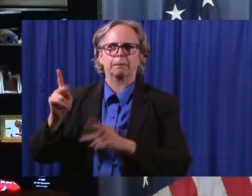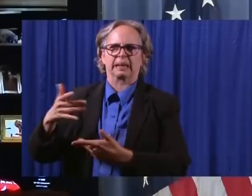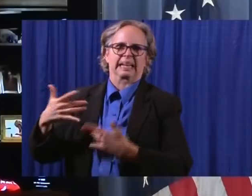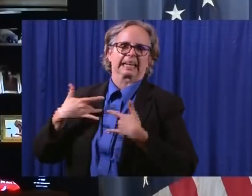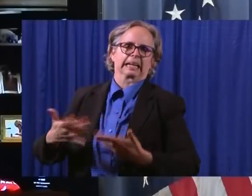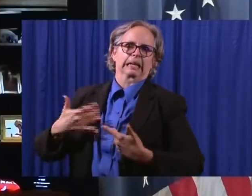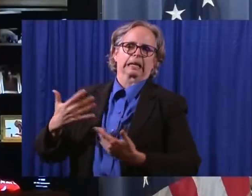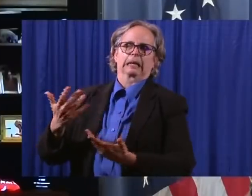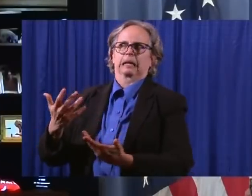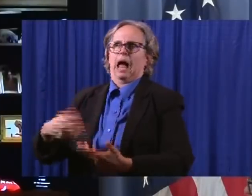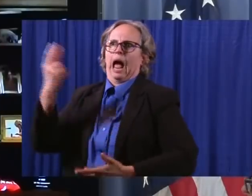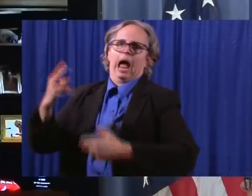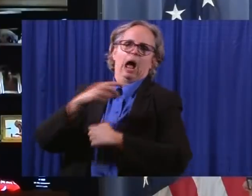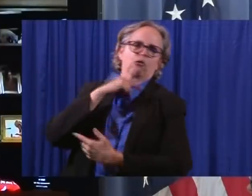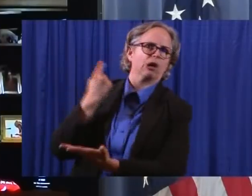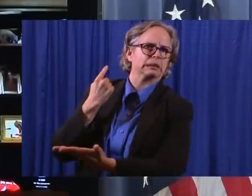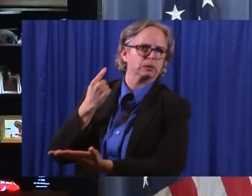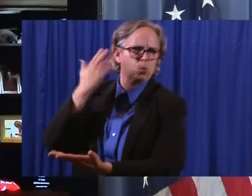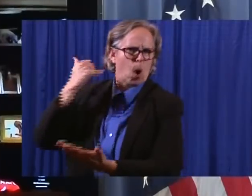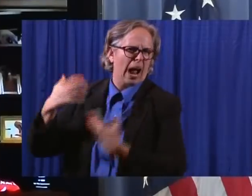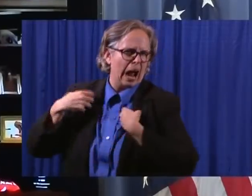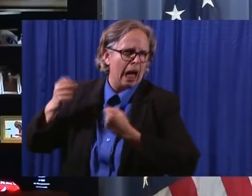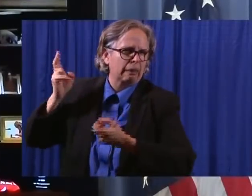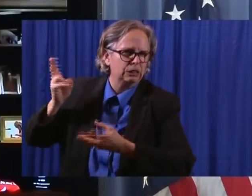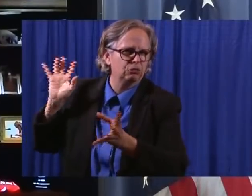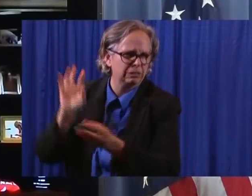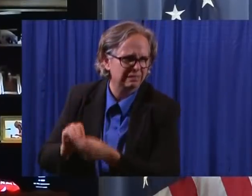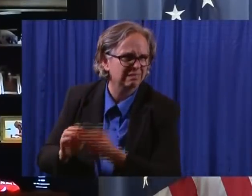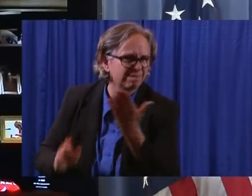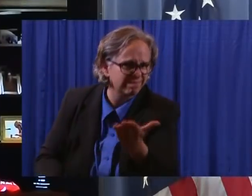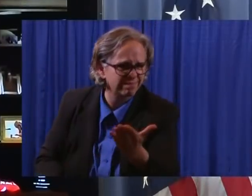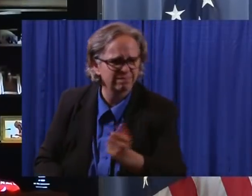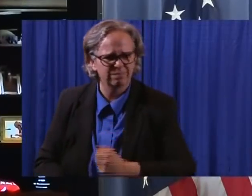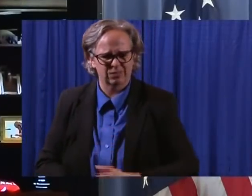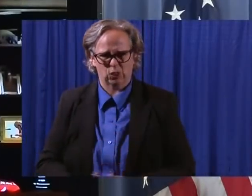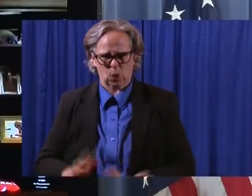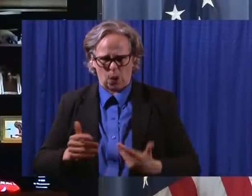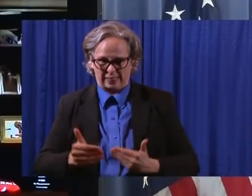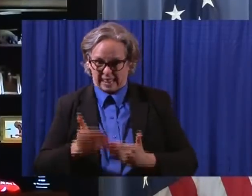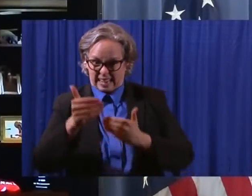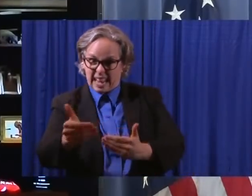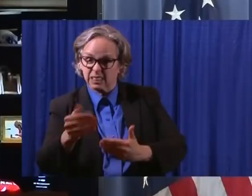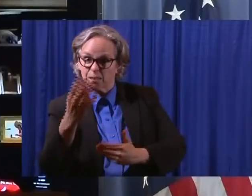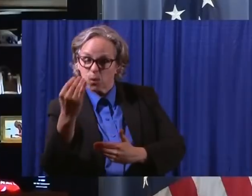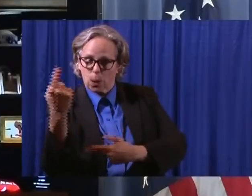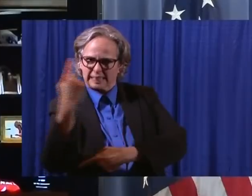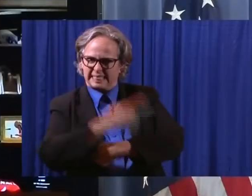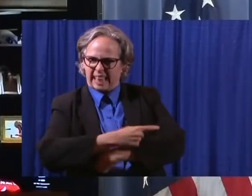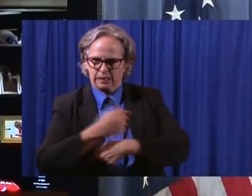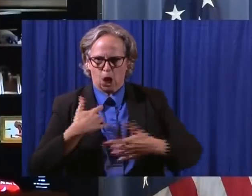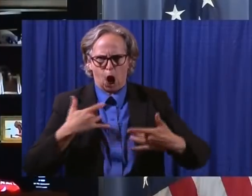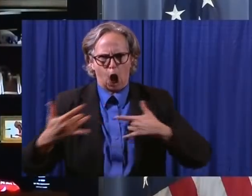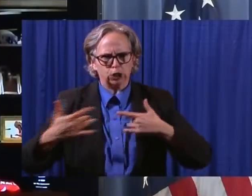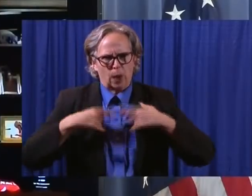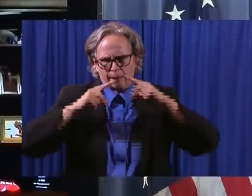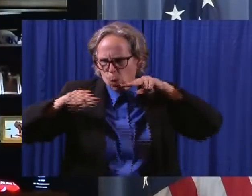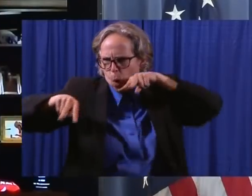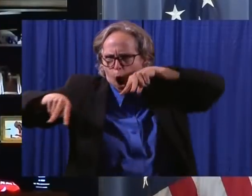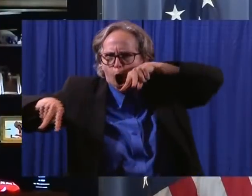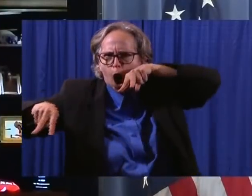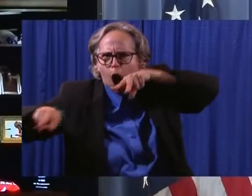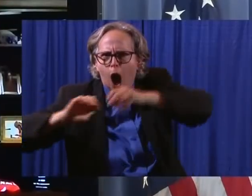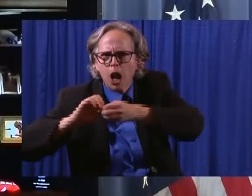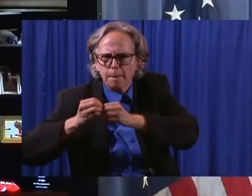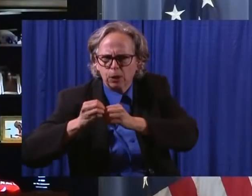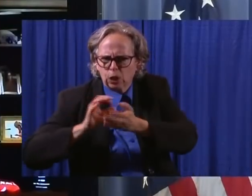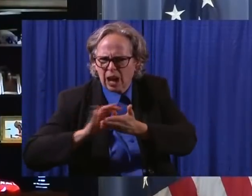COVID. And so we're keeping a close eye in sort of the next 14 days, whether or not we're seeing some sort of a rebound infection, if you will, as the